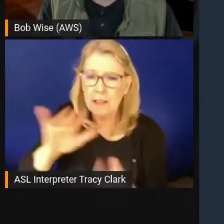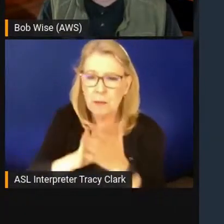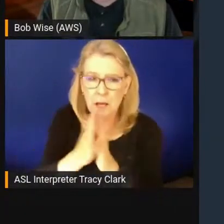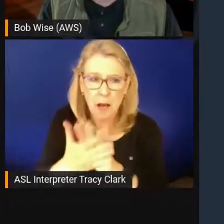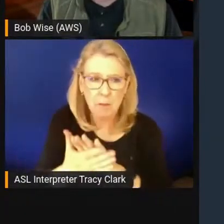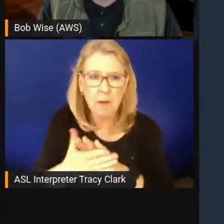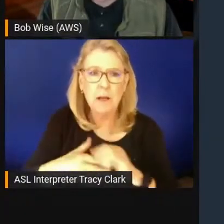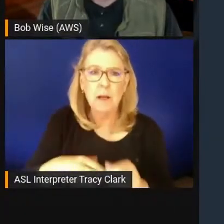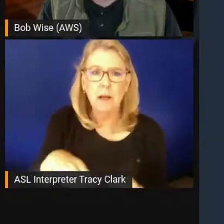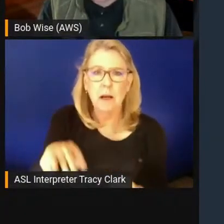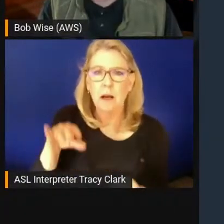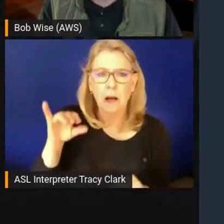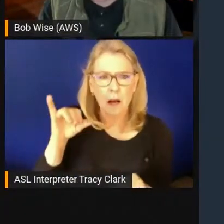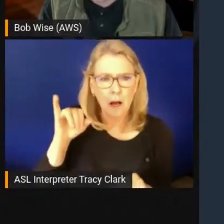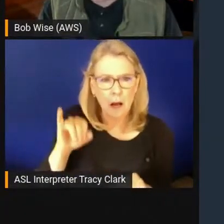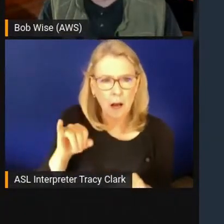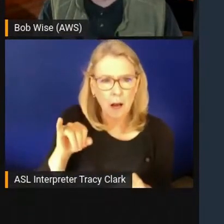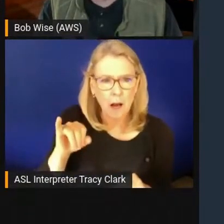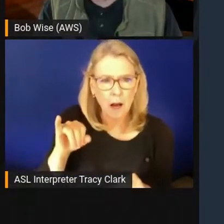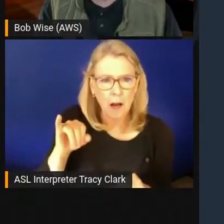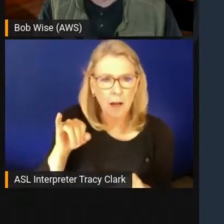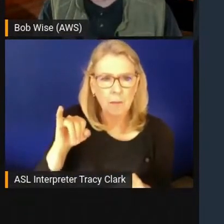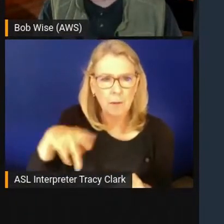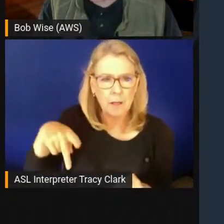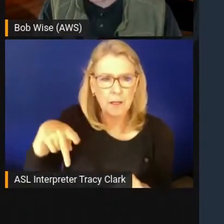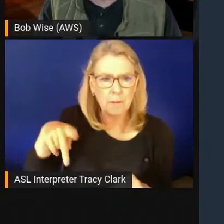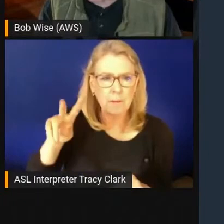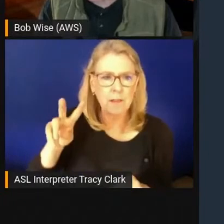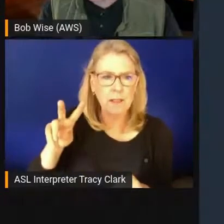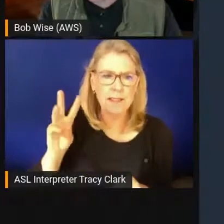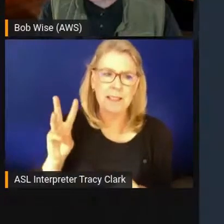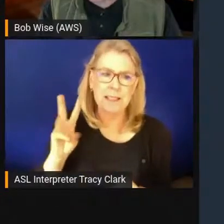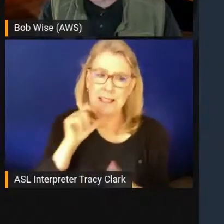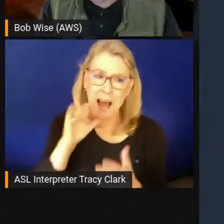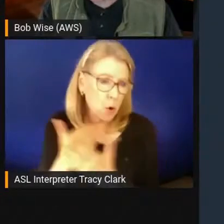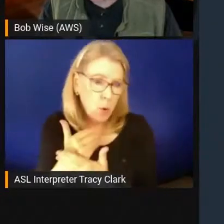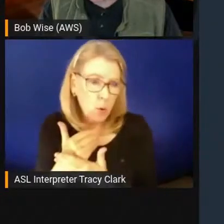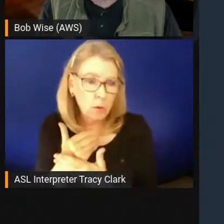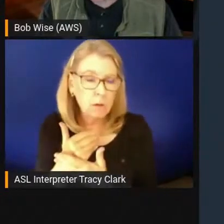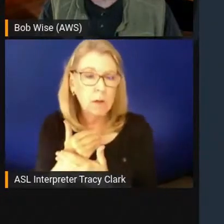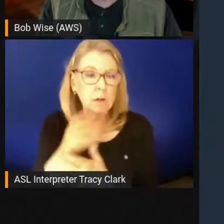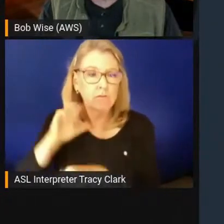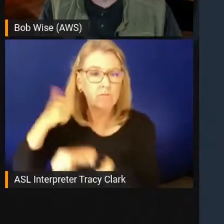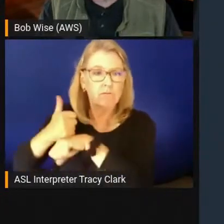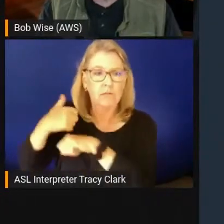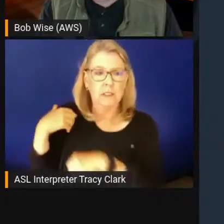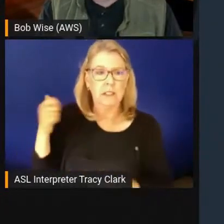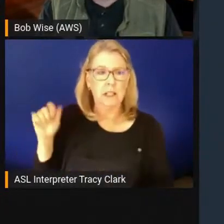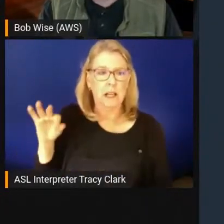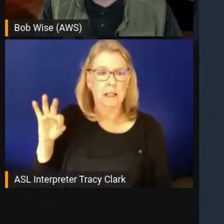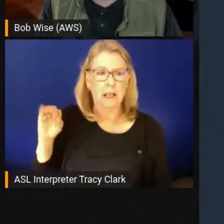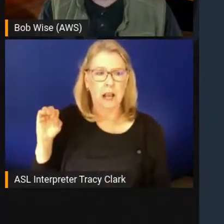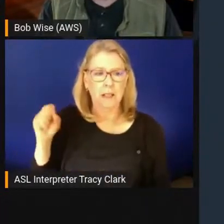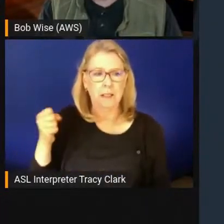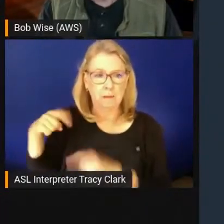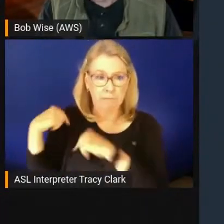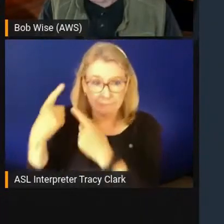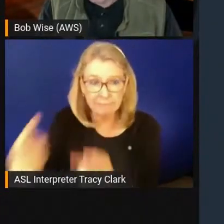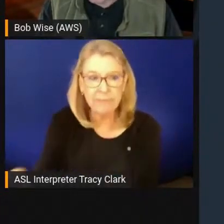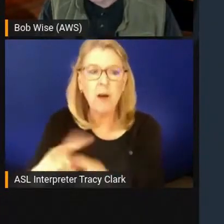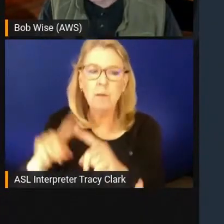IPv6 is not new, has been around since the 90s, but has always been the next project for most organizations and applications. And